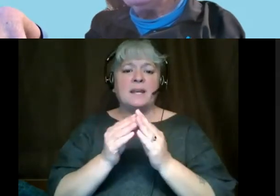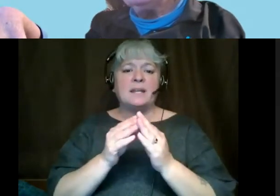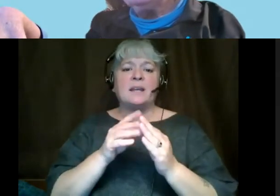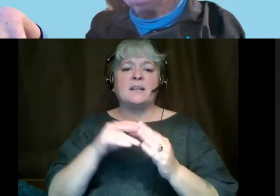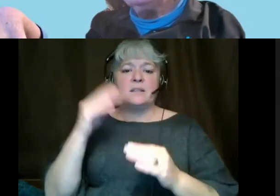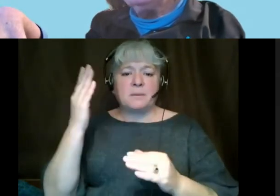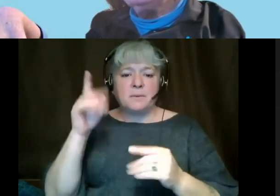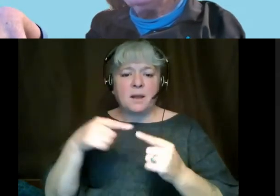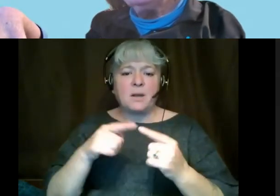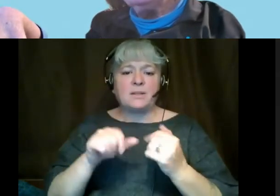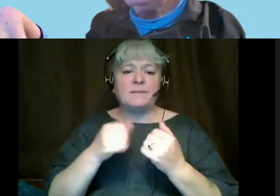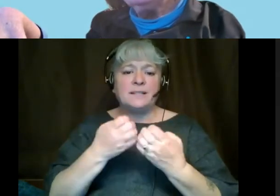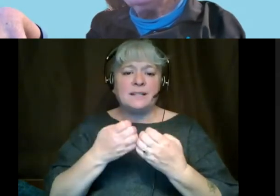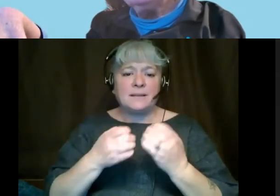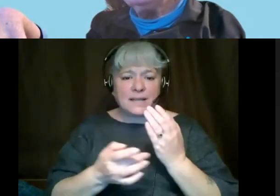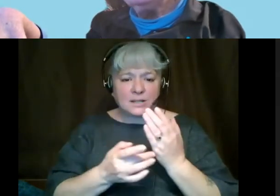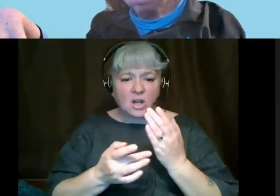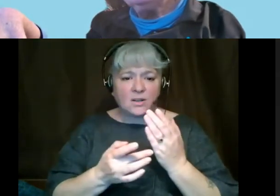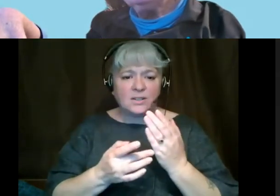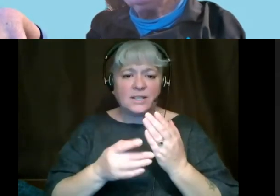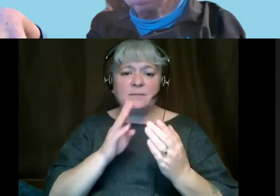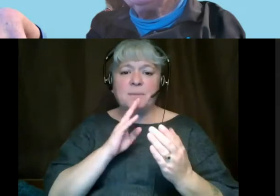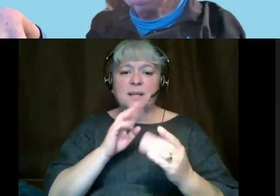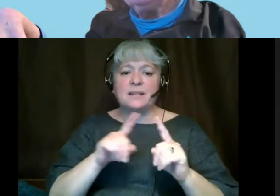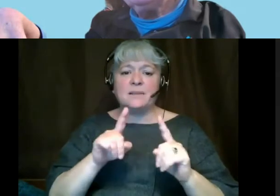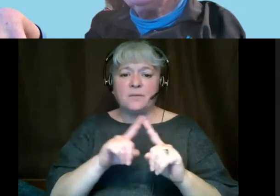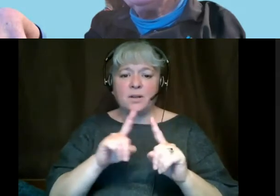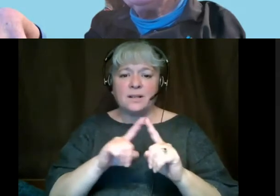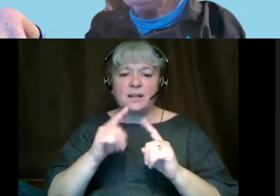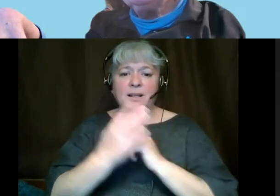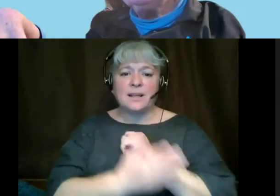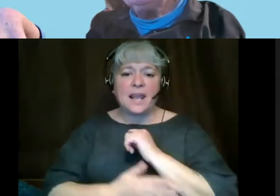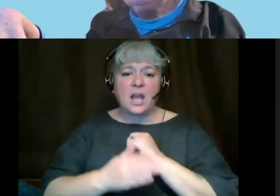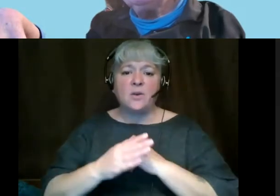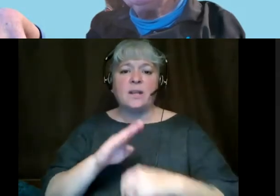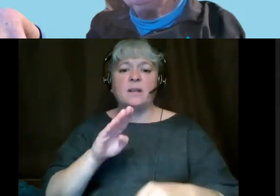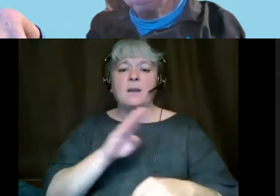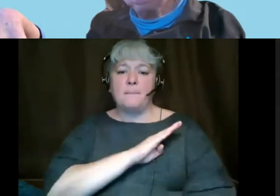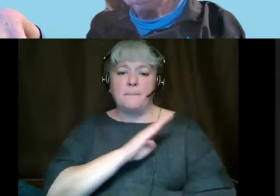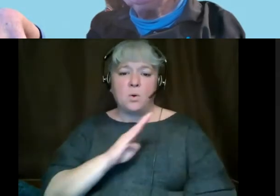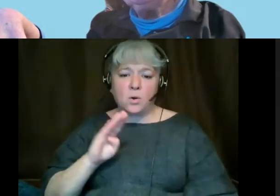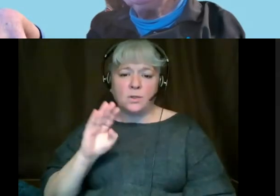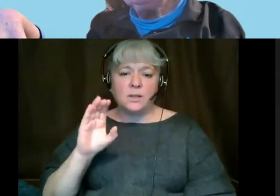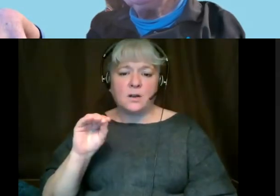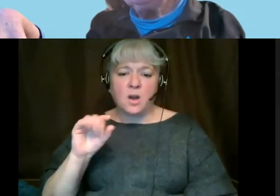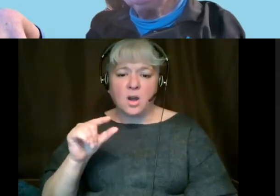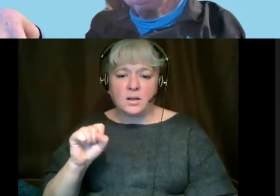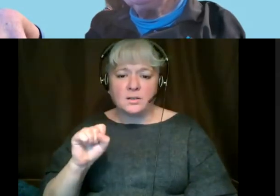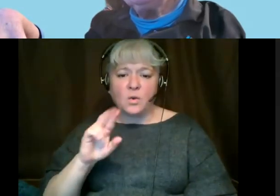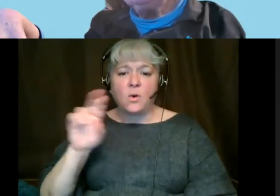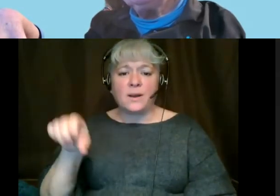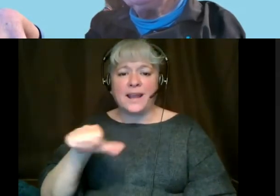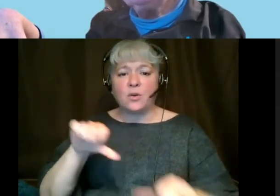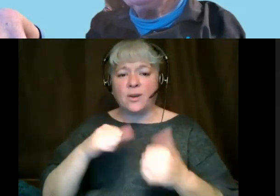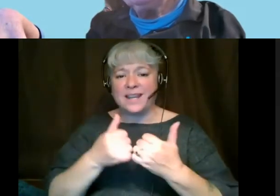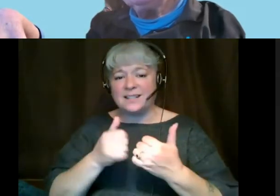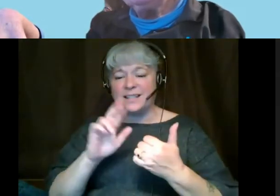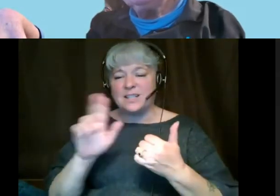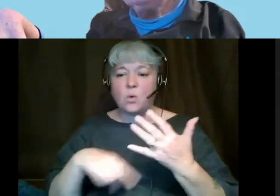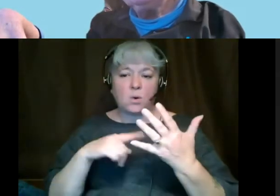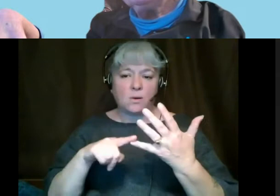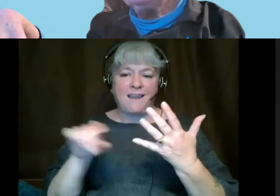at staff meetings for county boards, COGS, or other agencies, or we have an other down there.